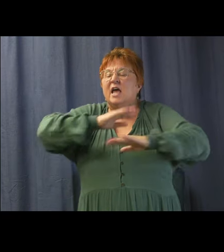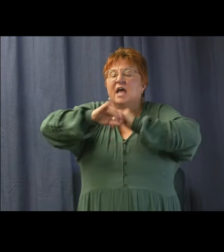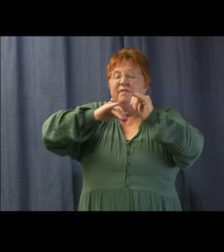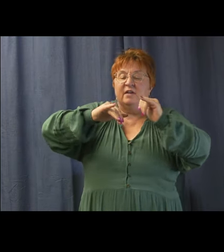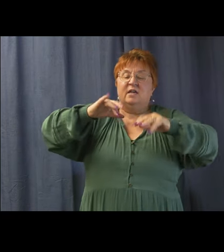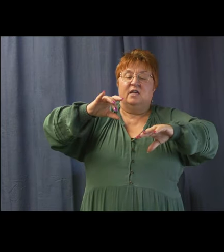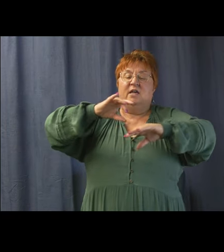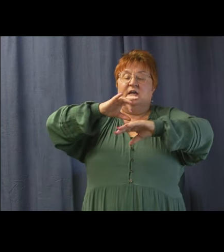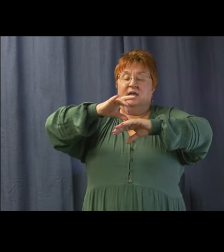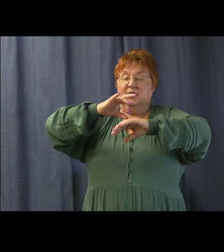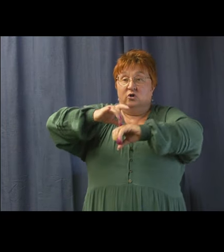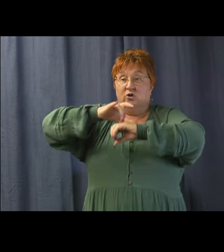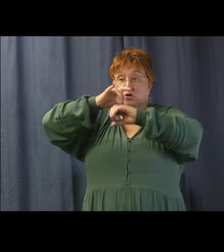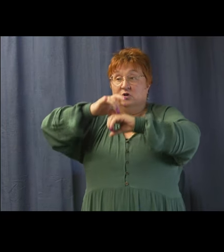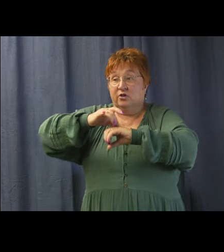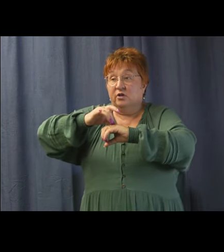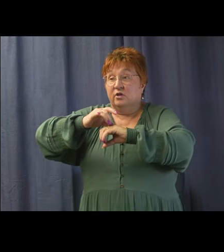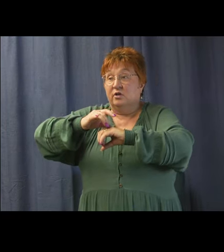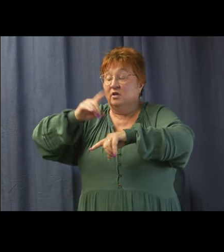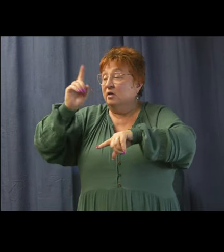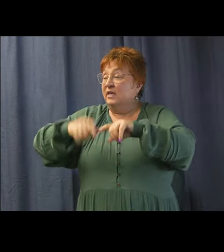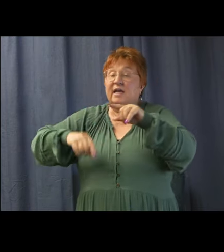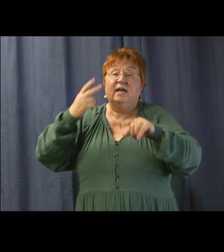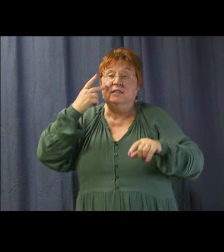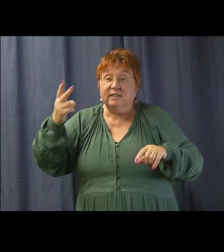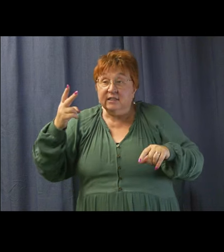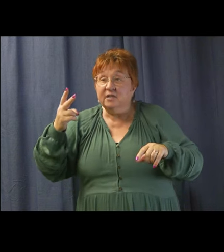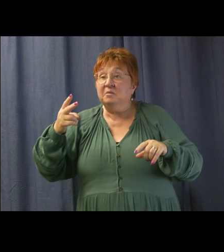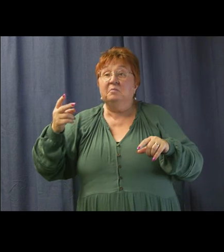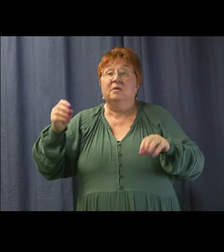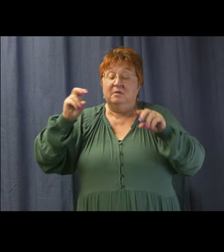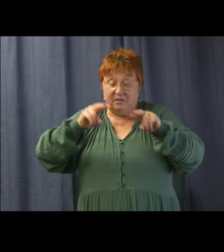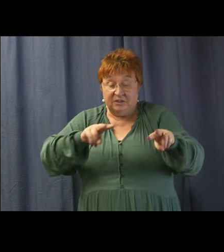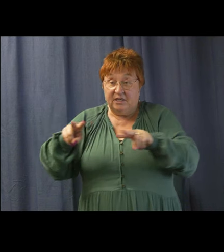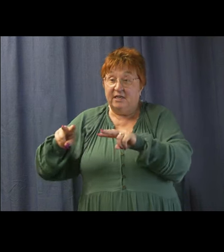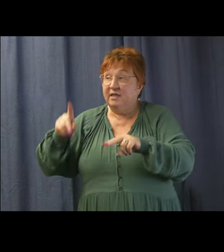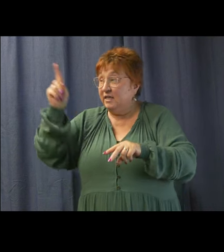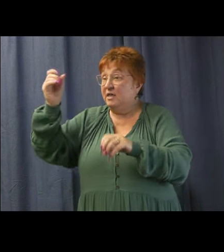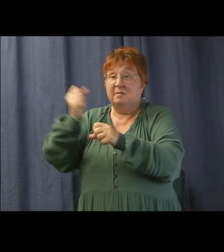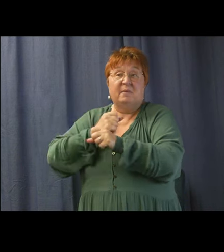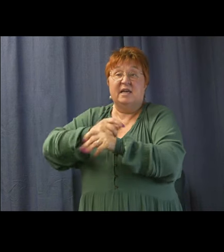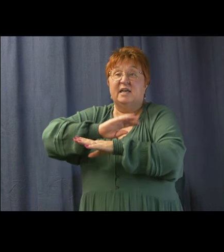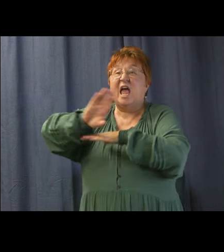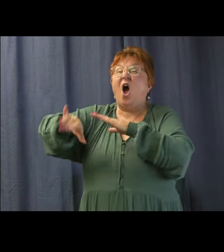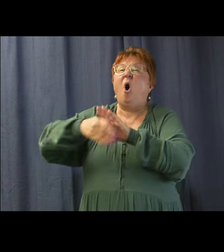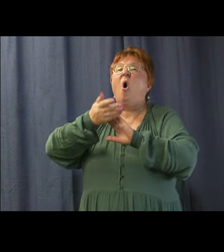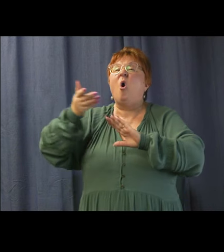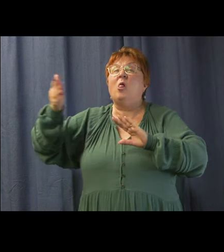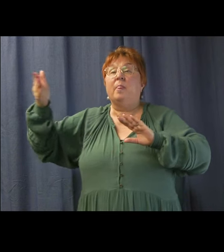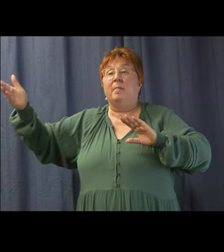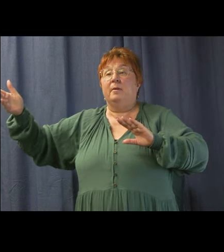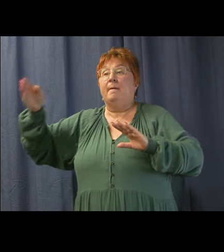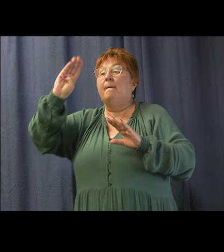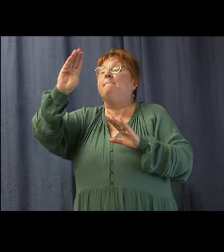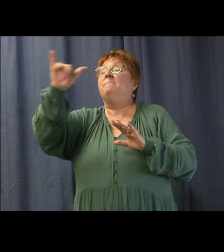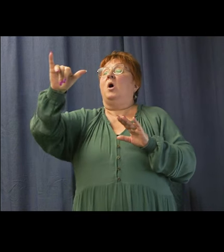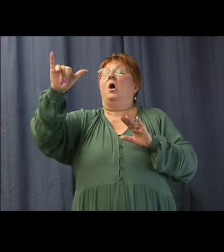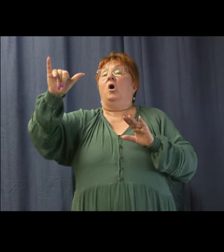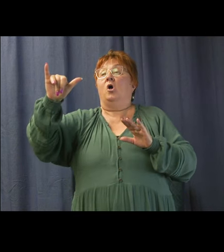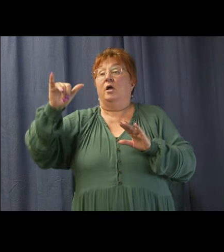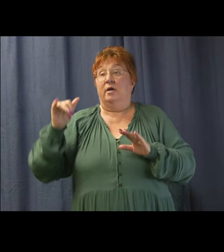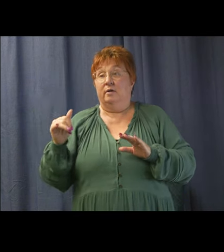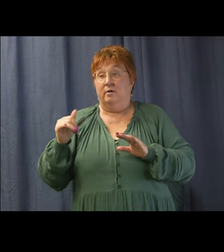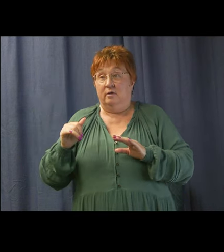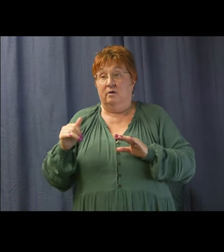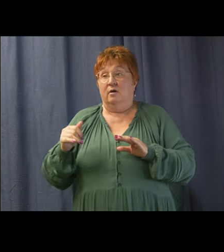visible, invisible, whether they're thrones or dominions or principalities or powers, all things were created, what? By